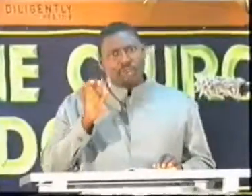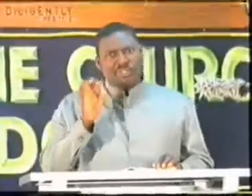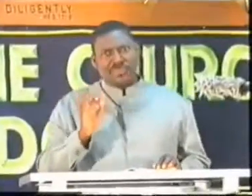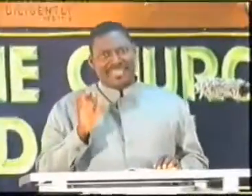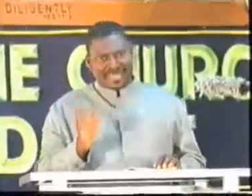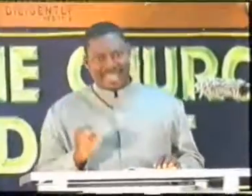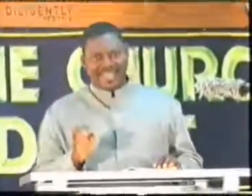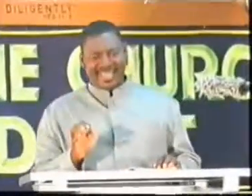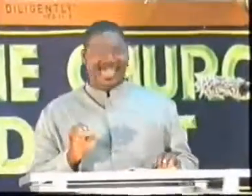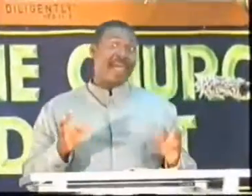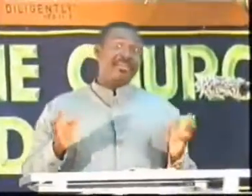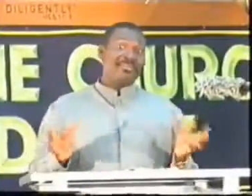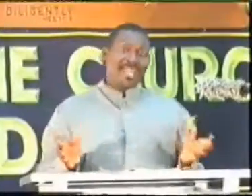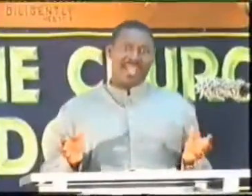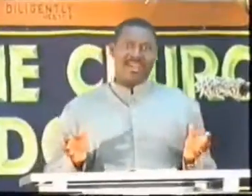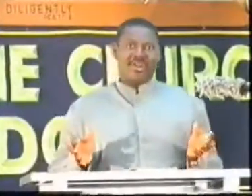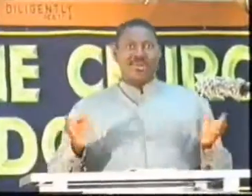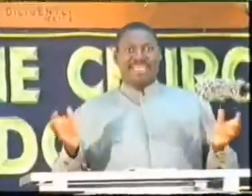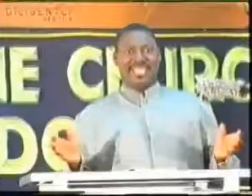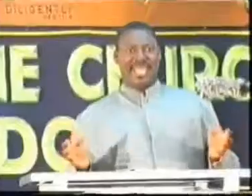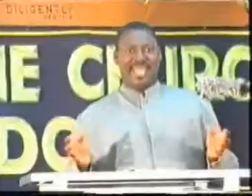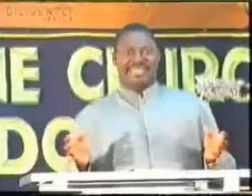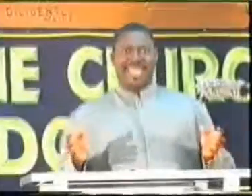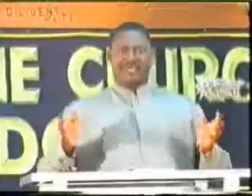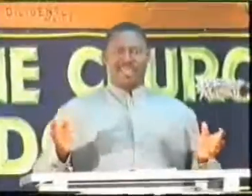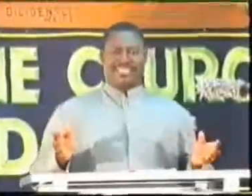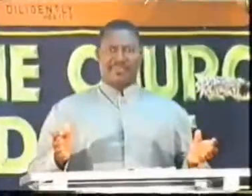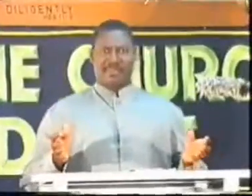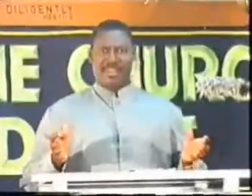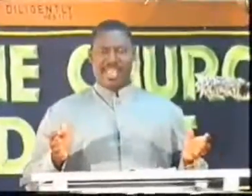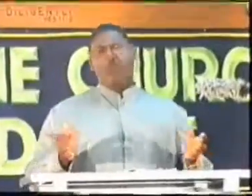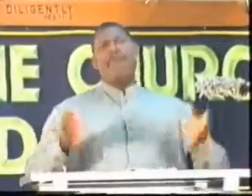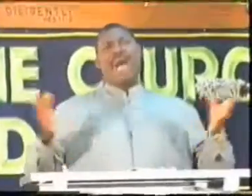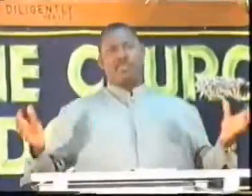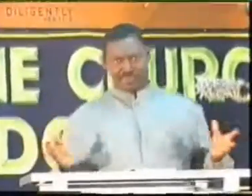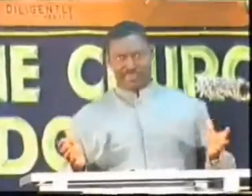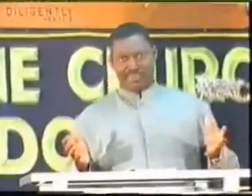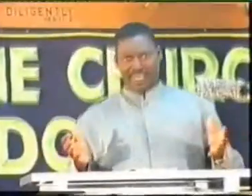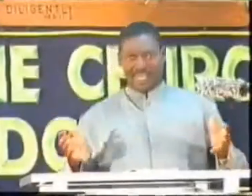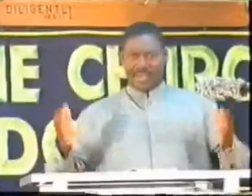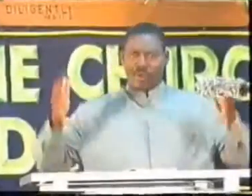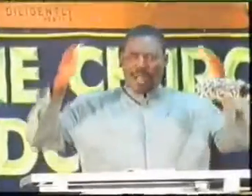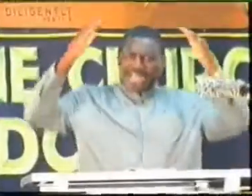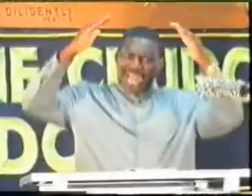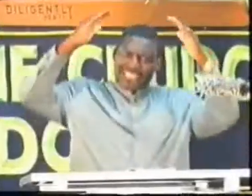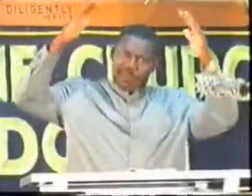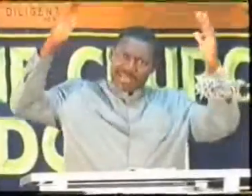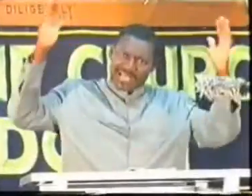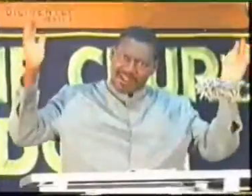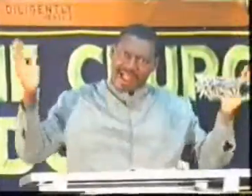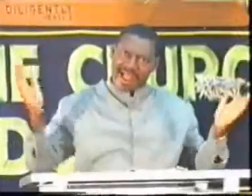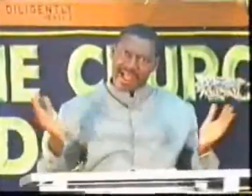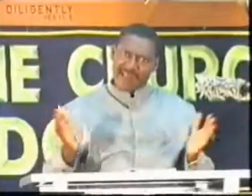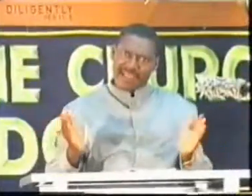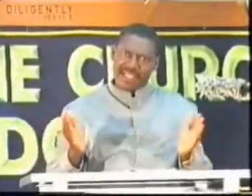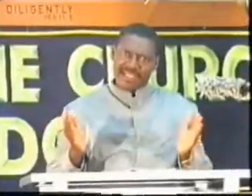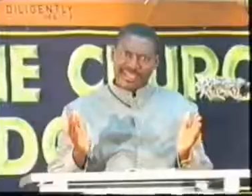pass all the 2 3 minutes, sir. Aya, I've been say, oh, Nasa, title was seminal, a Wabai broom. And now, what can Asamu